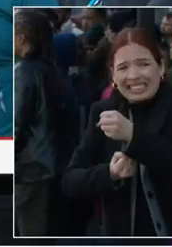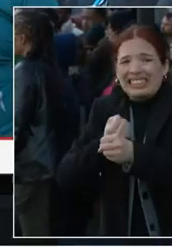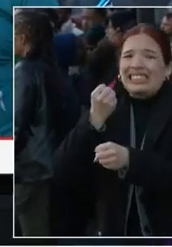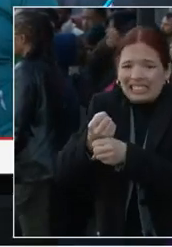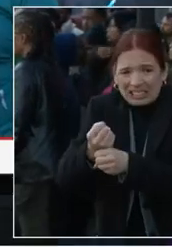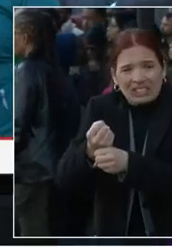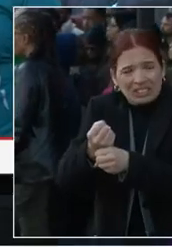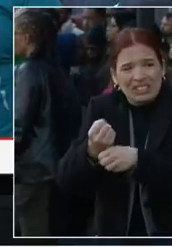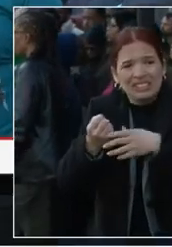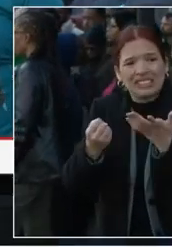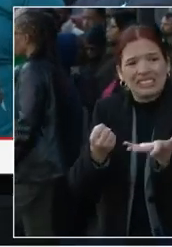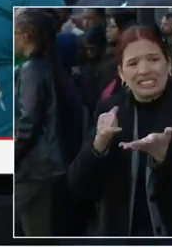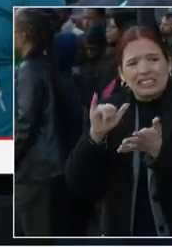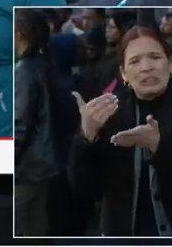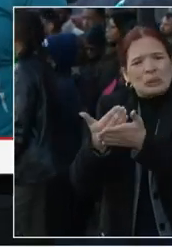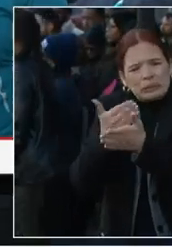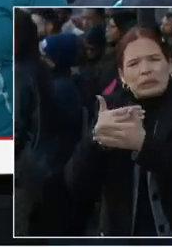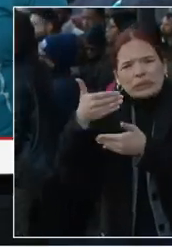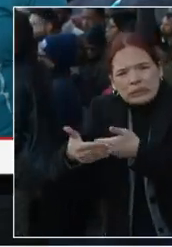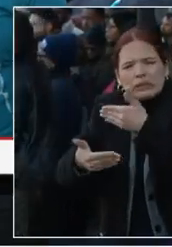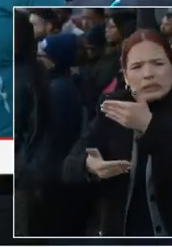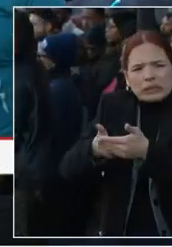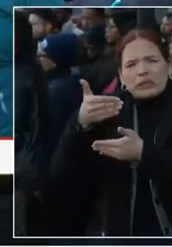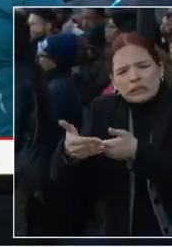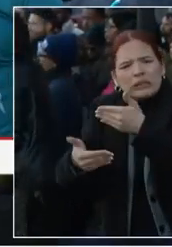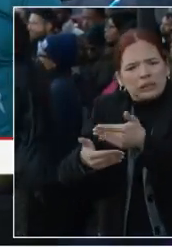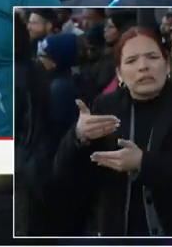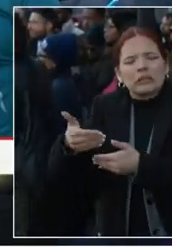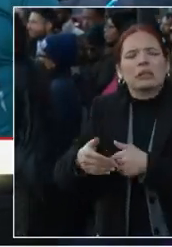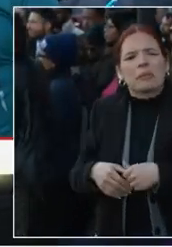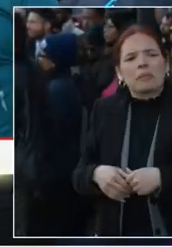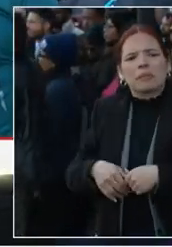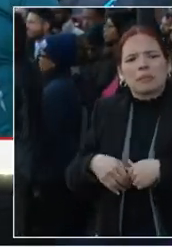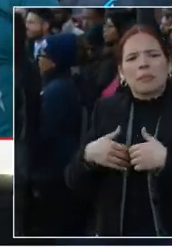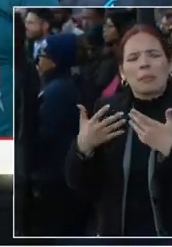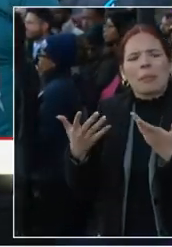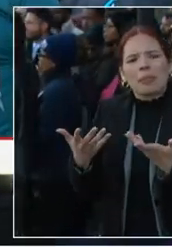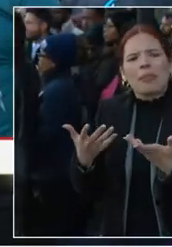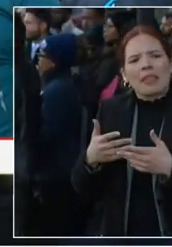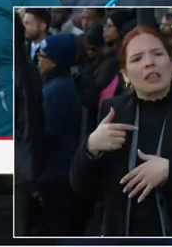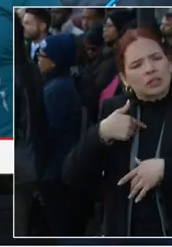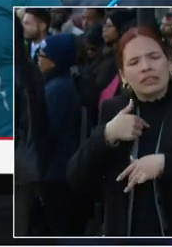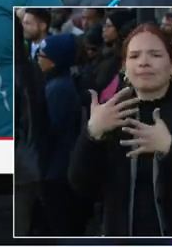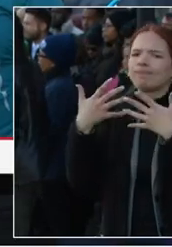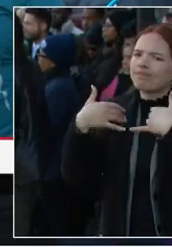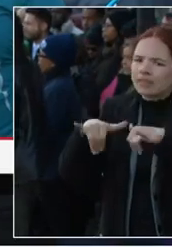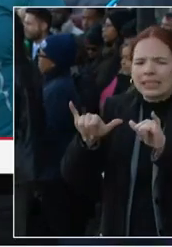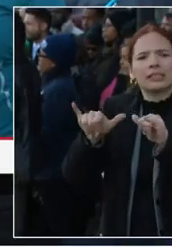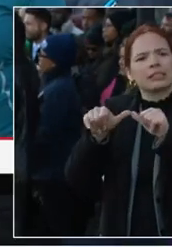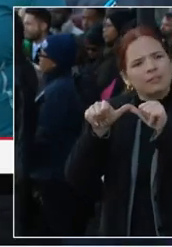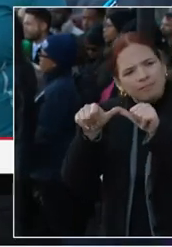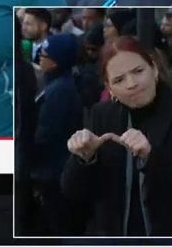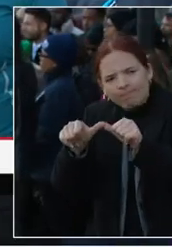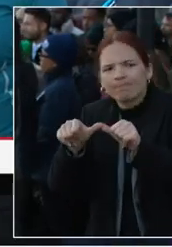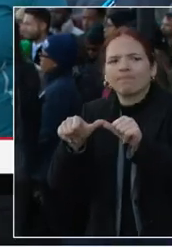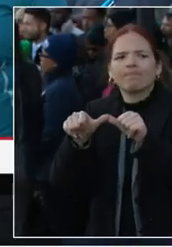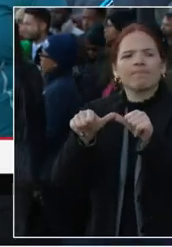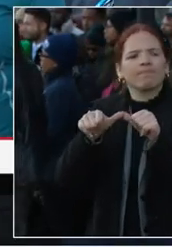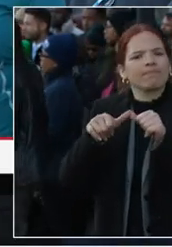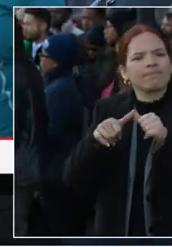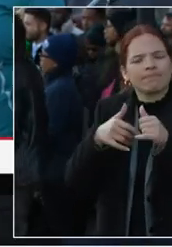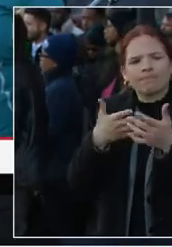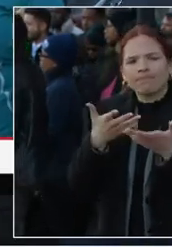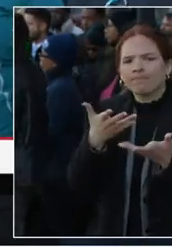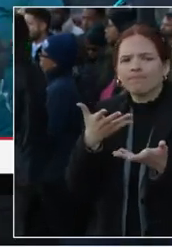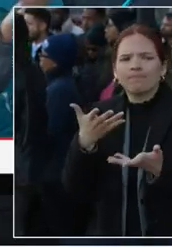to build those programs. We also continue to invest in what I call the gold standard of human